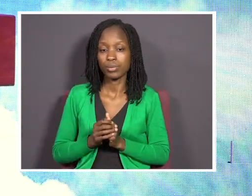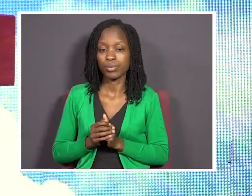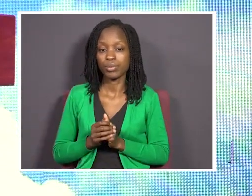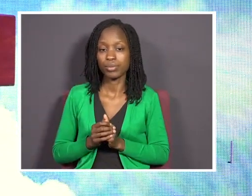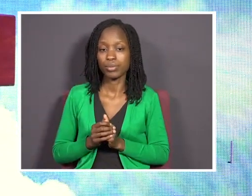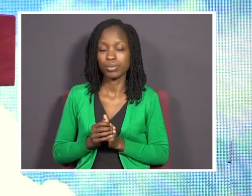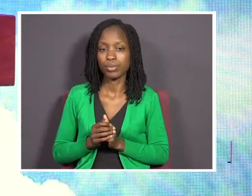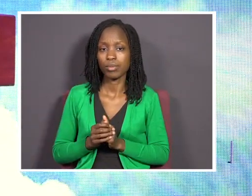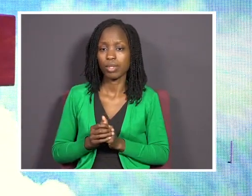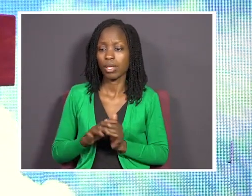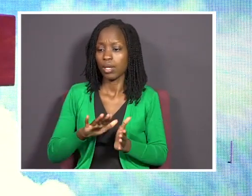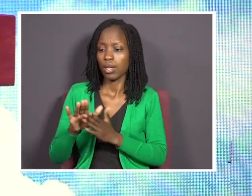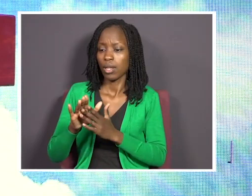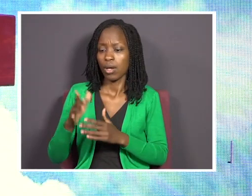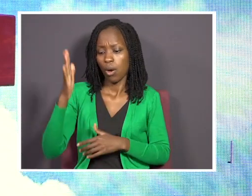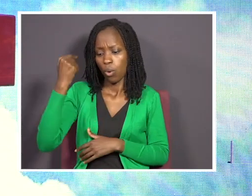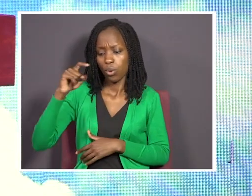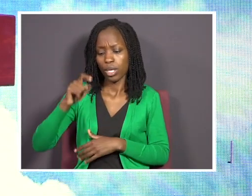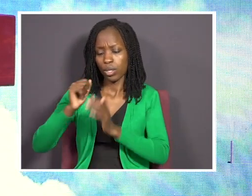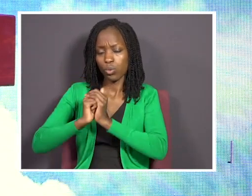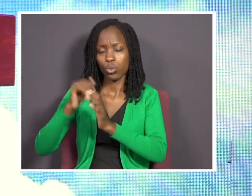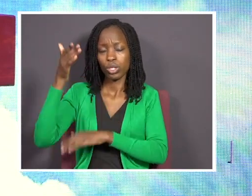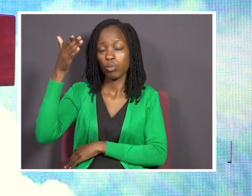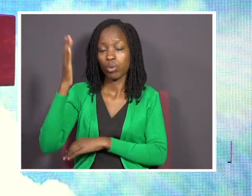of adoration? Why should we do this?